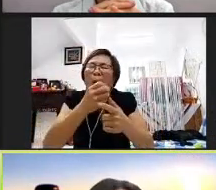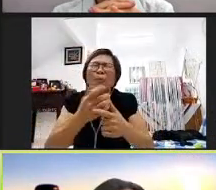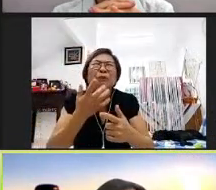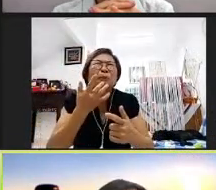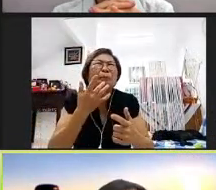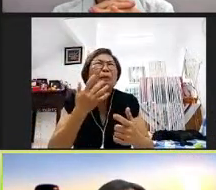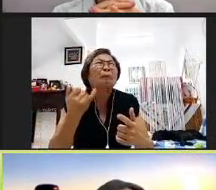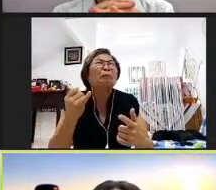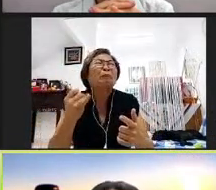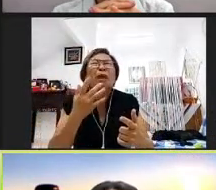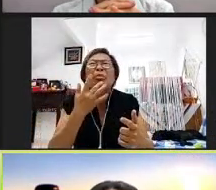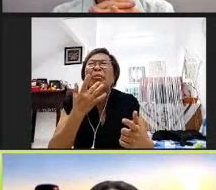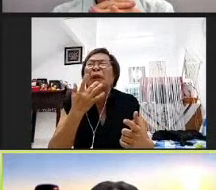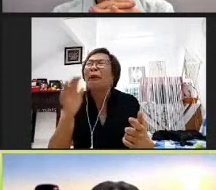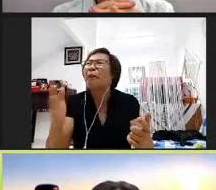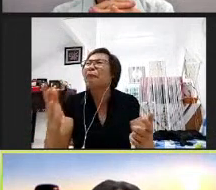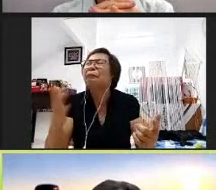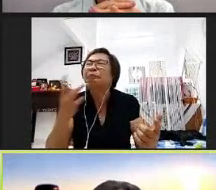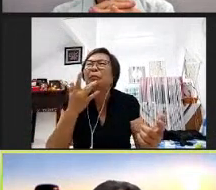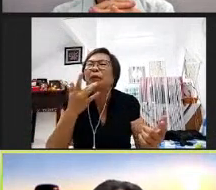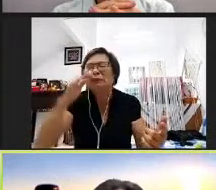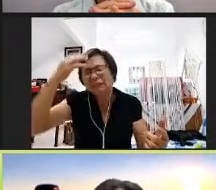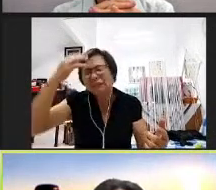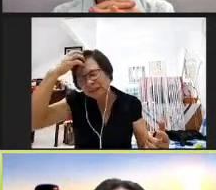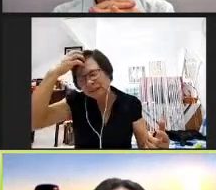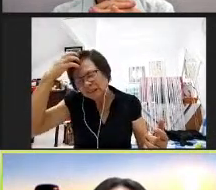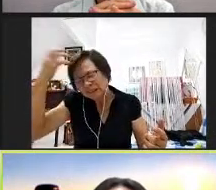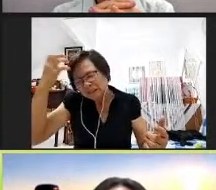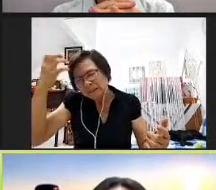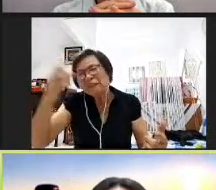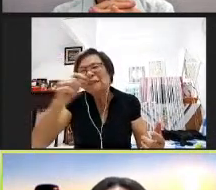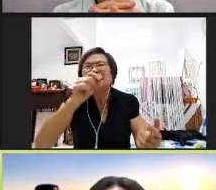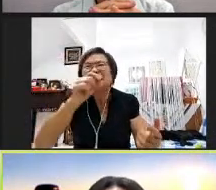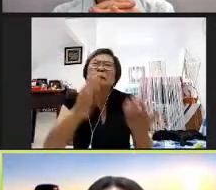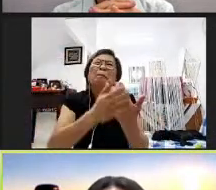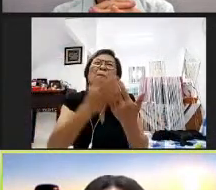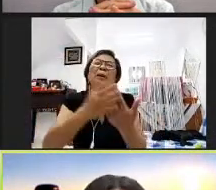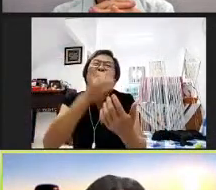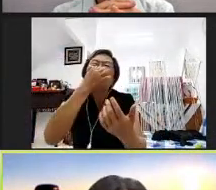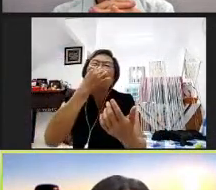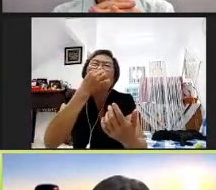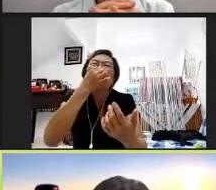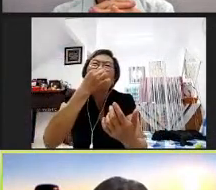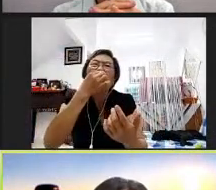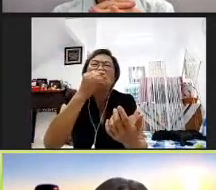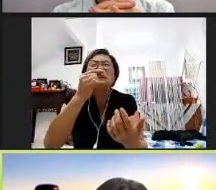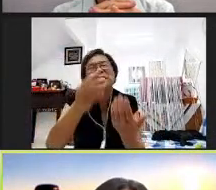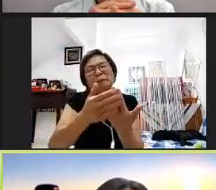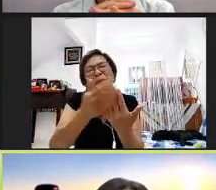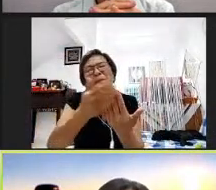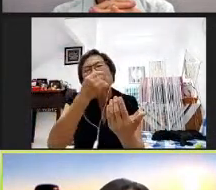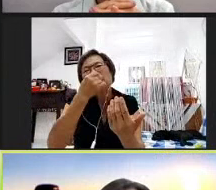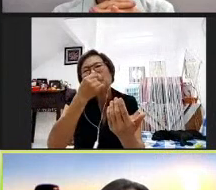smell, loss of taste, headache, just like simple flu types of illness,